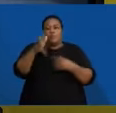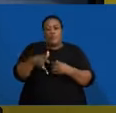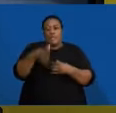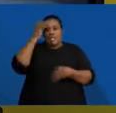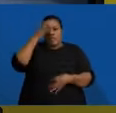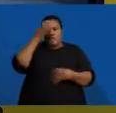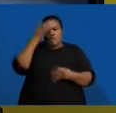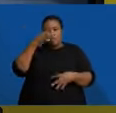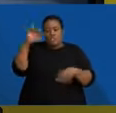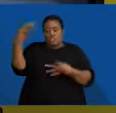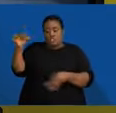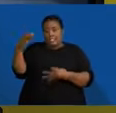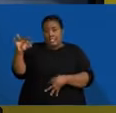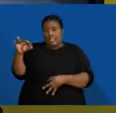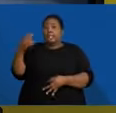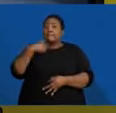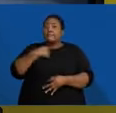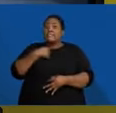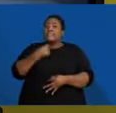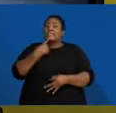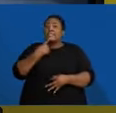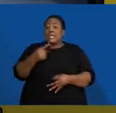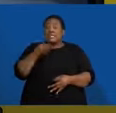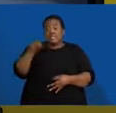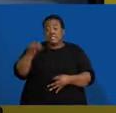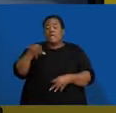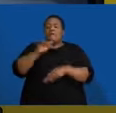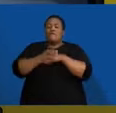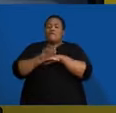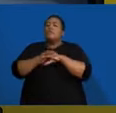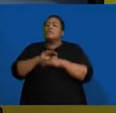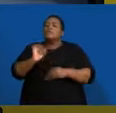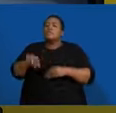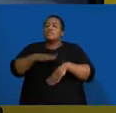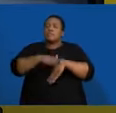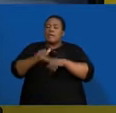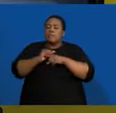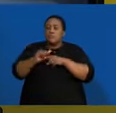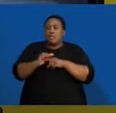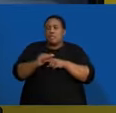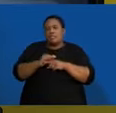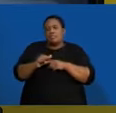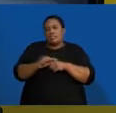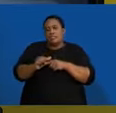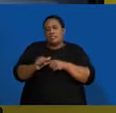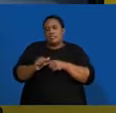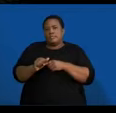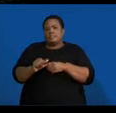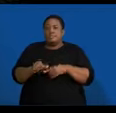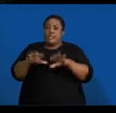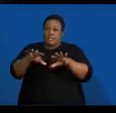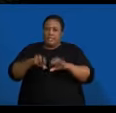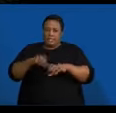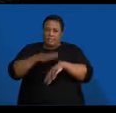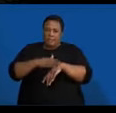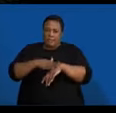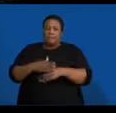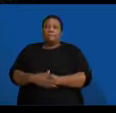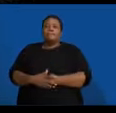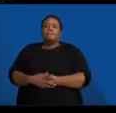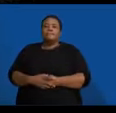sheet, which I said needs to be your friend when you are practicing and when you get to the exam. Now, let's